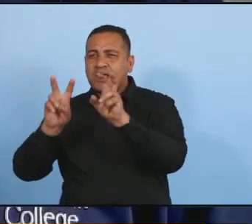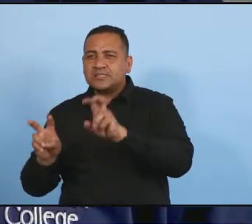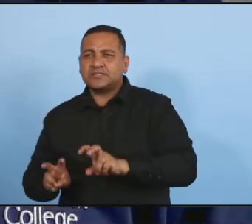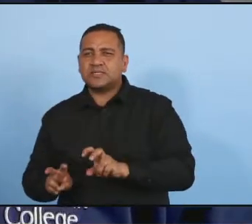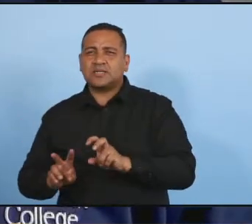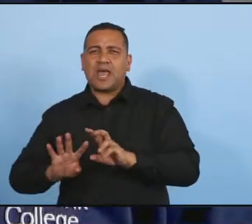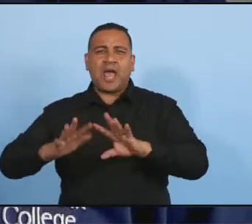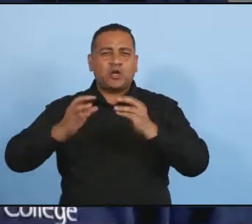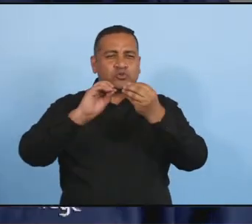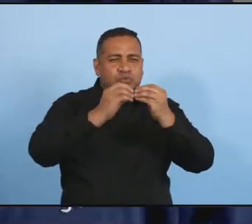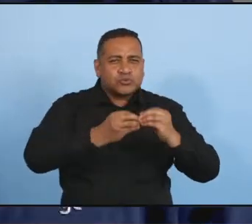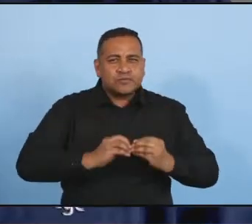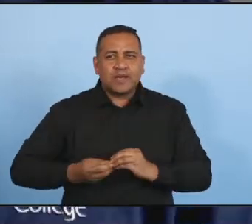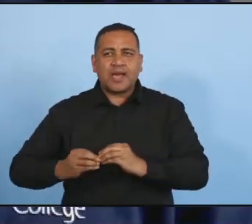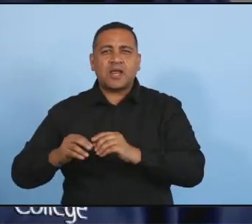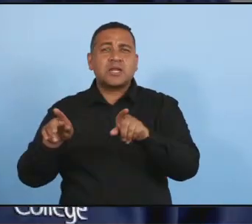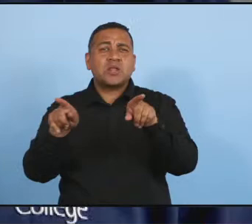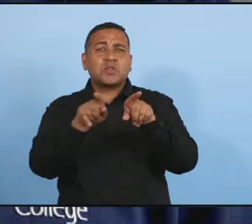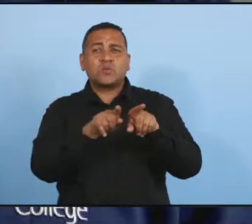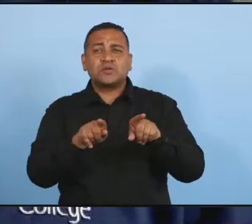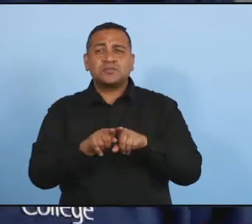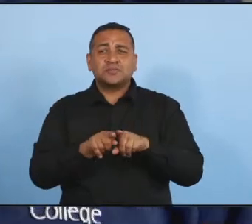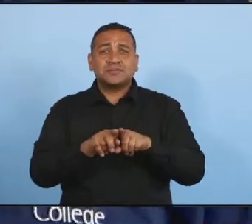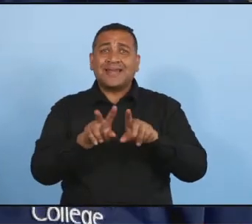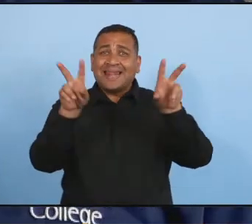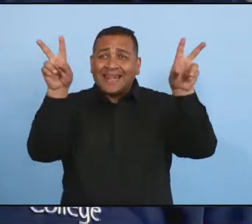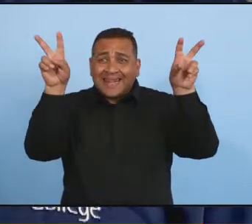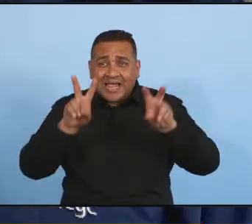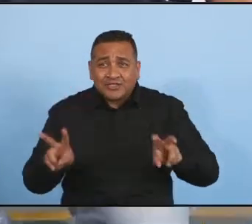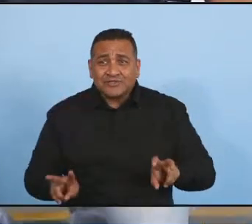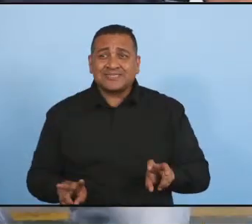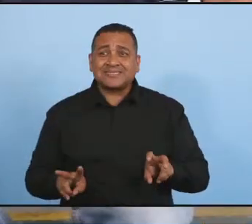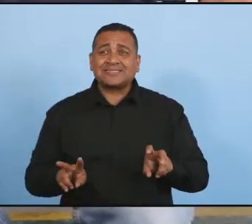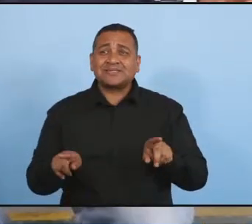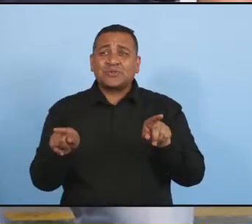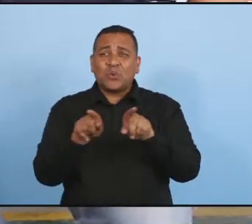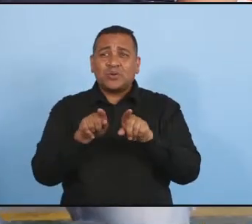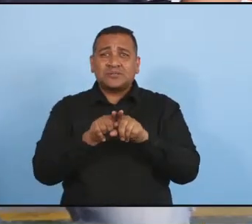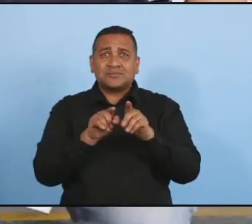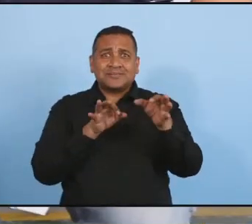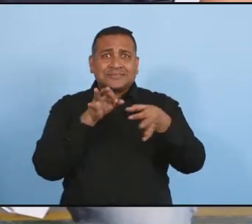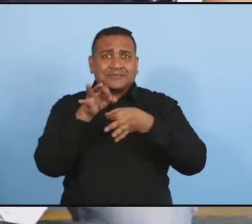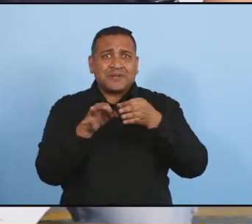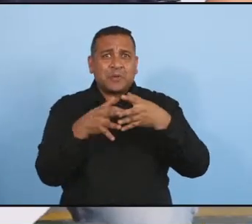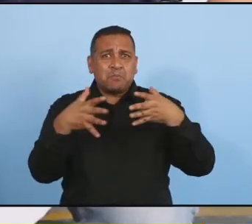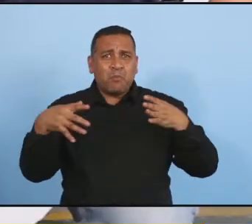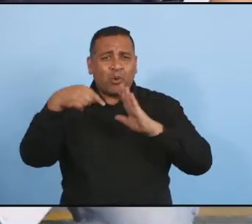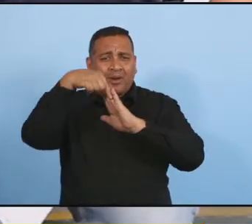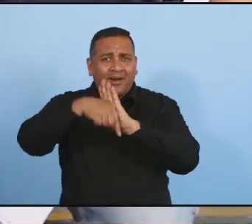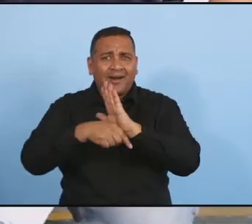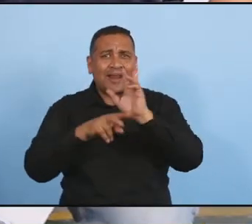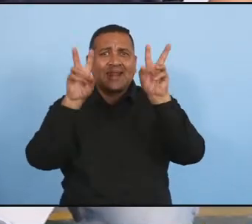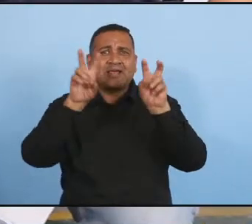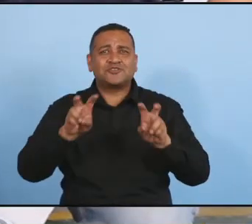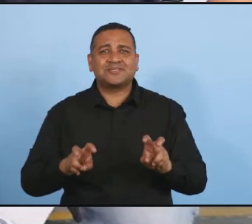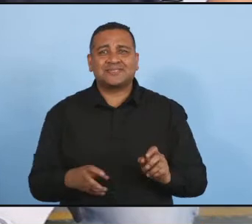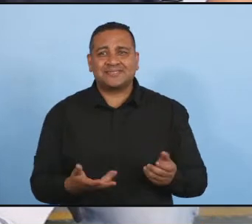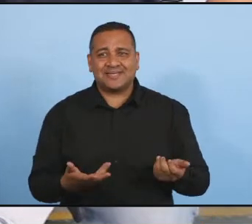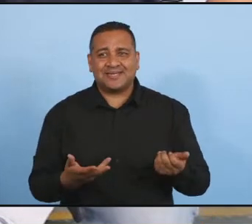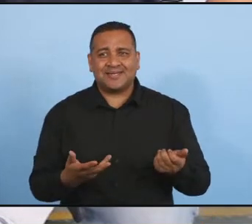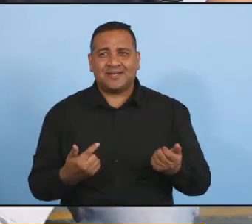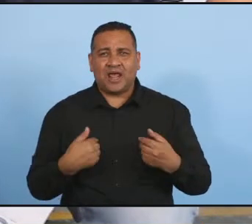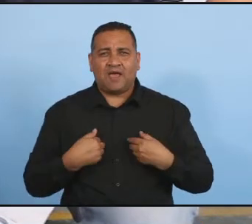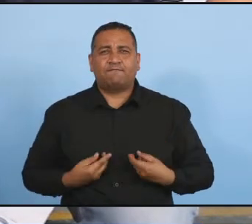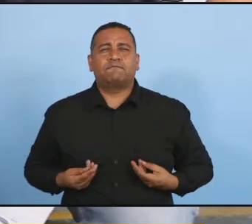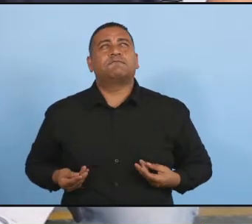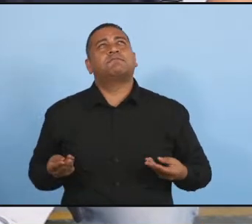then also electrical engineering, and we touched on that as well. Oh yeah, yes we did. And I'm feeling so empowered